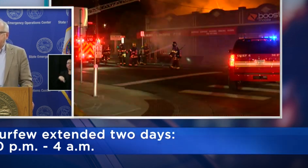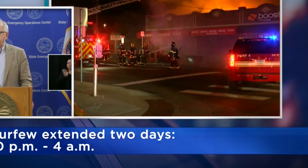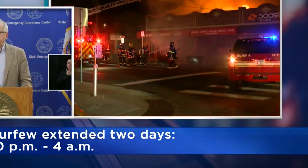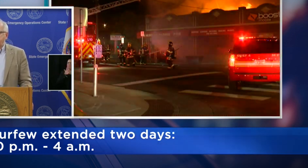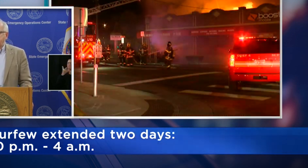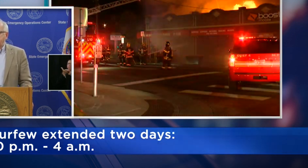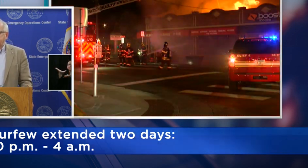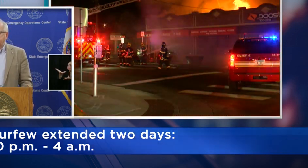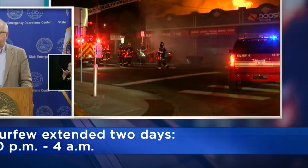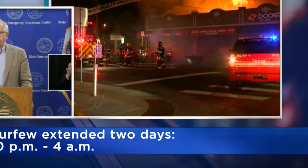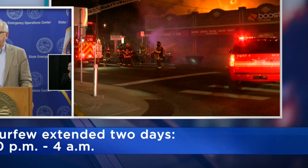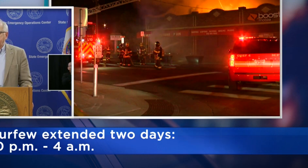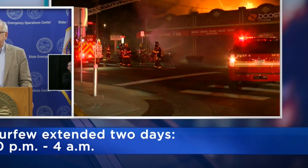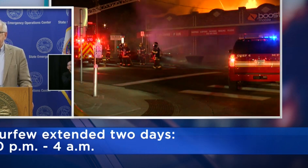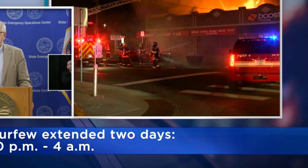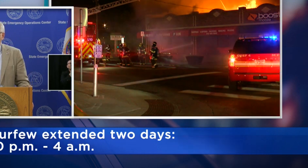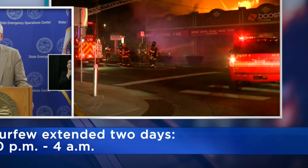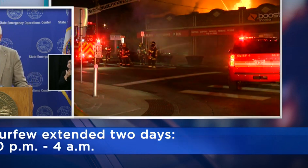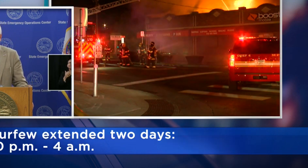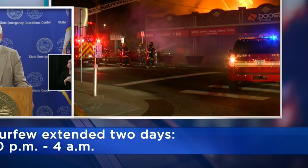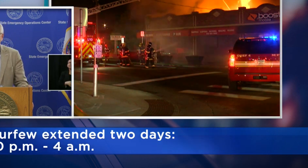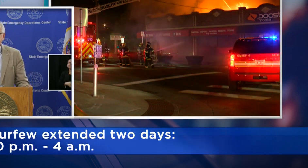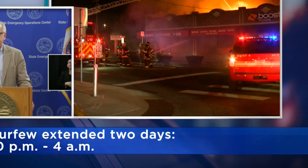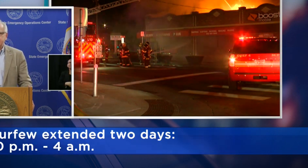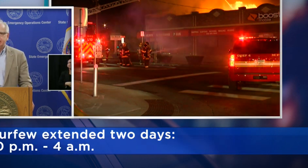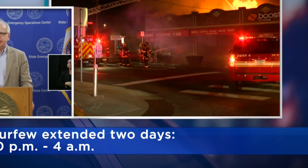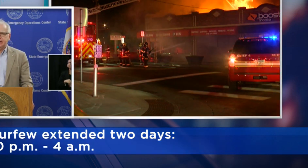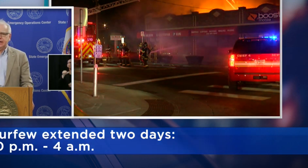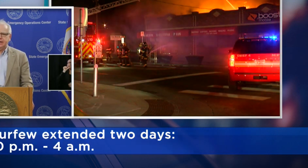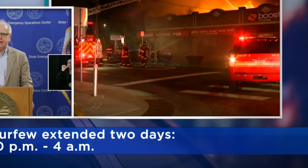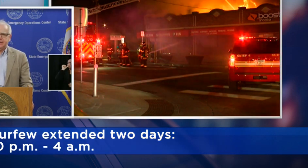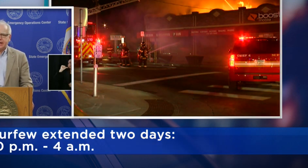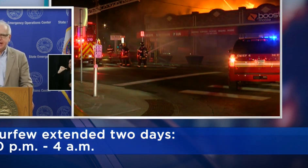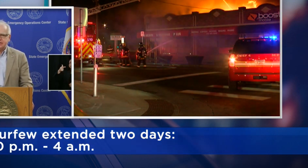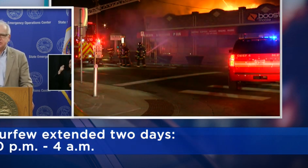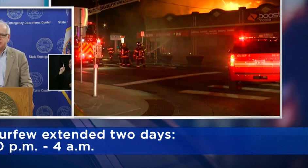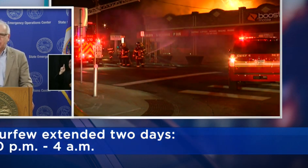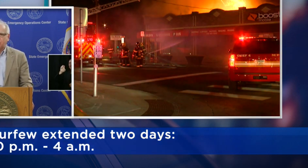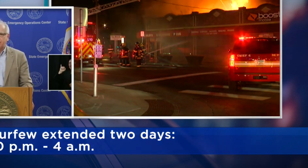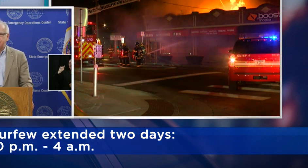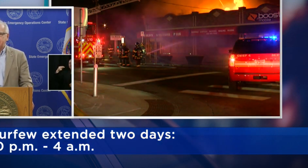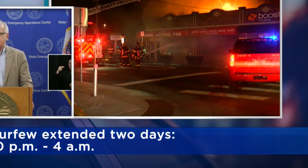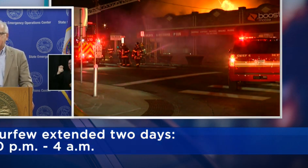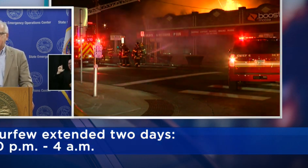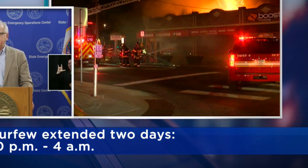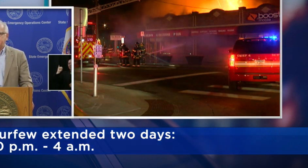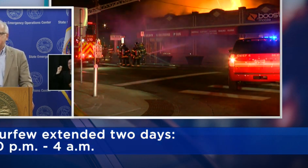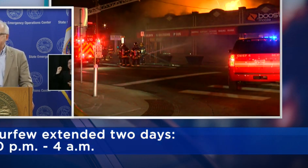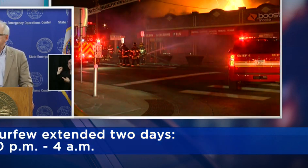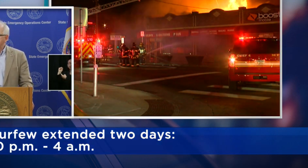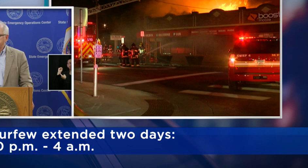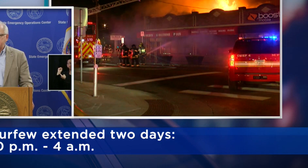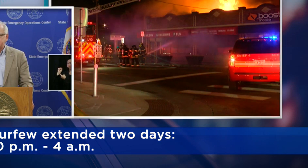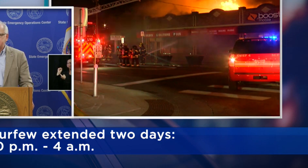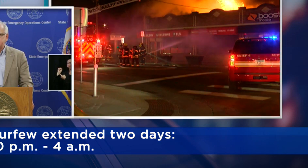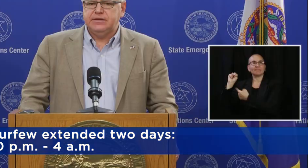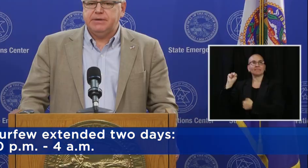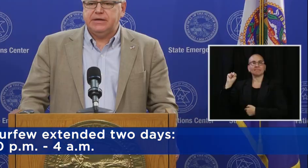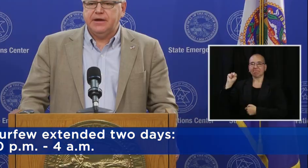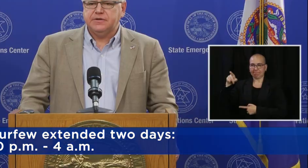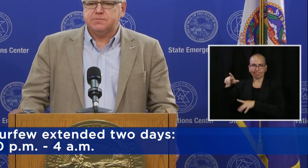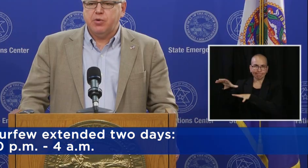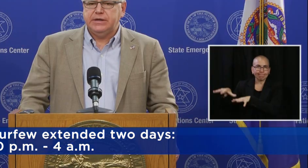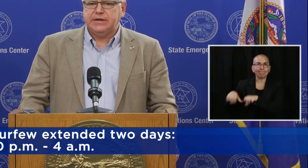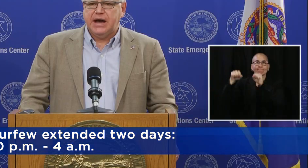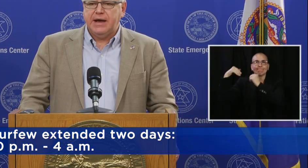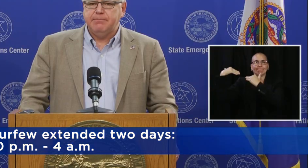Yesterday we saw Attorney General Ellison assume the lead in the case to start with. Many more things that need